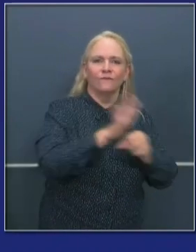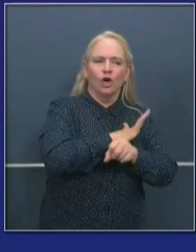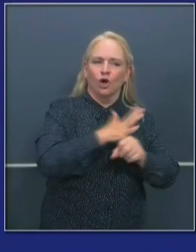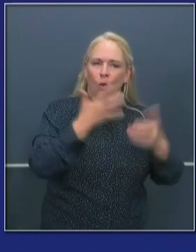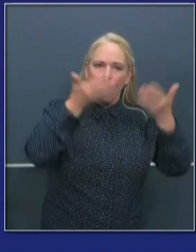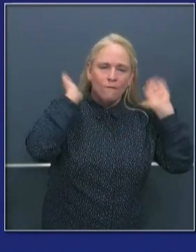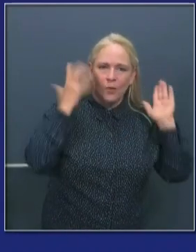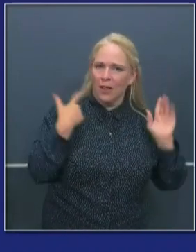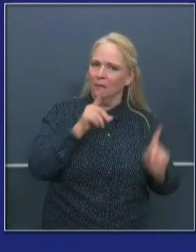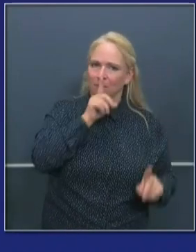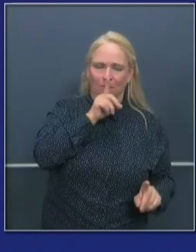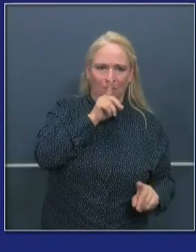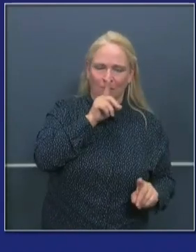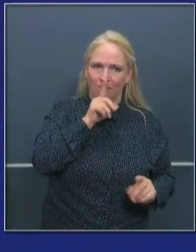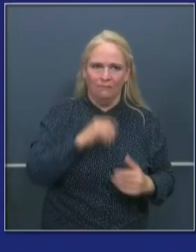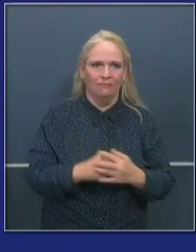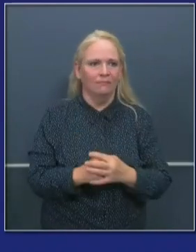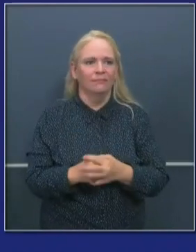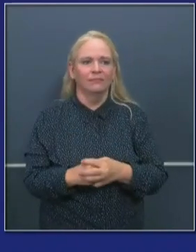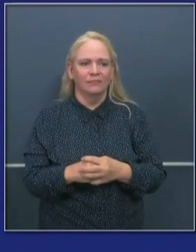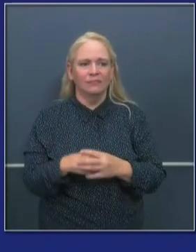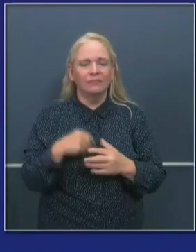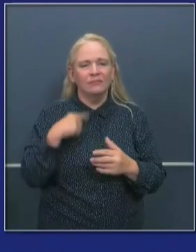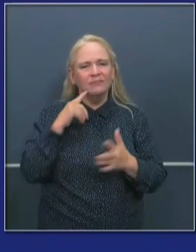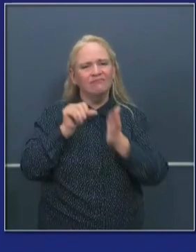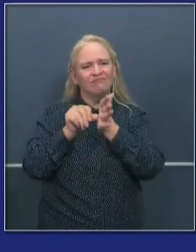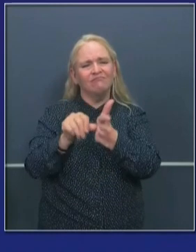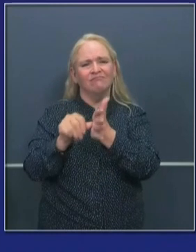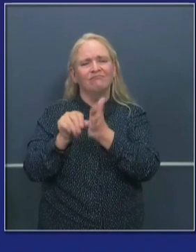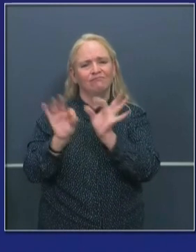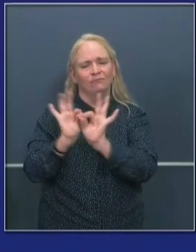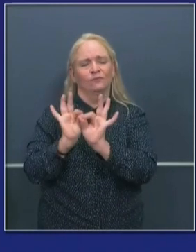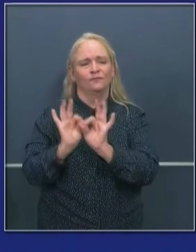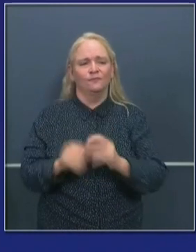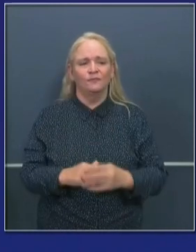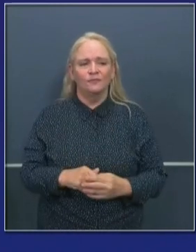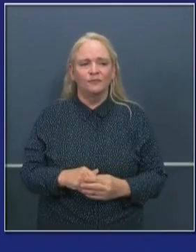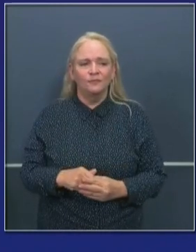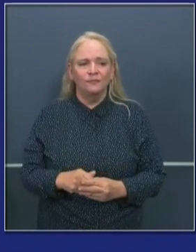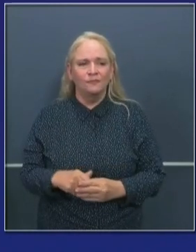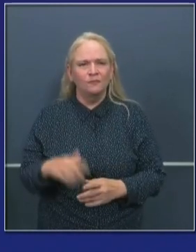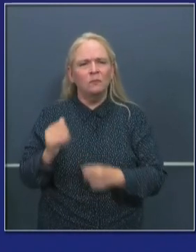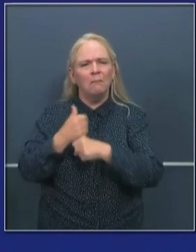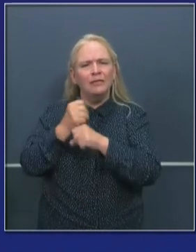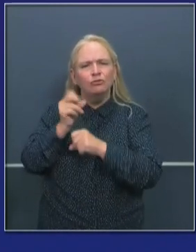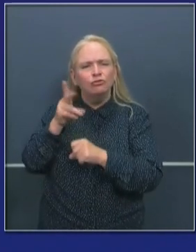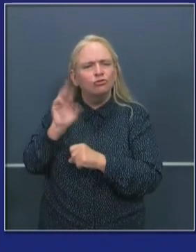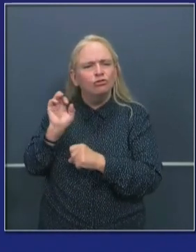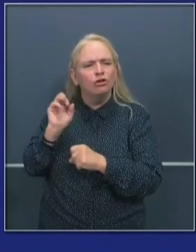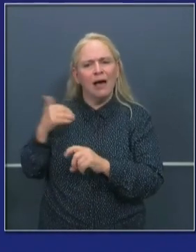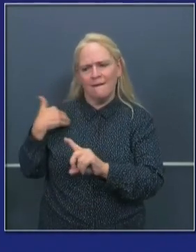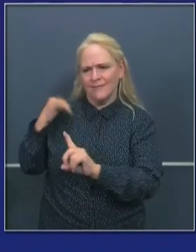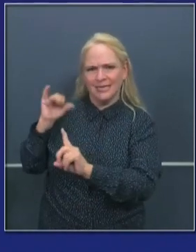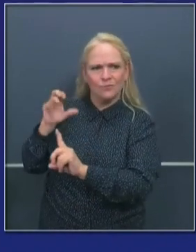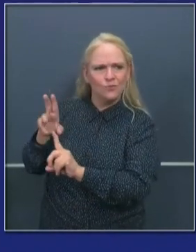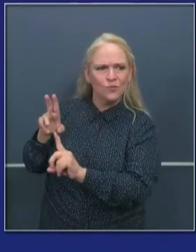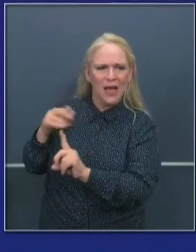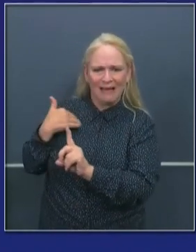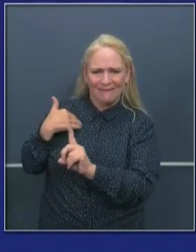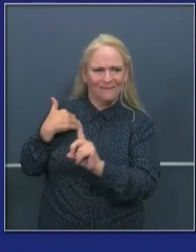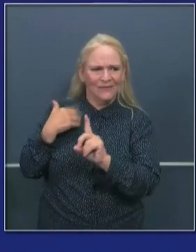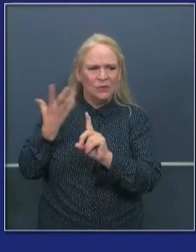outside of an emergency for a COVID-related cause, to make sure our ICUs accordingly are free from